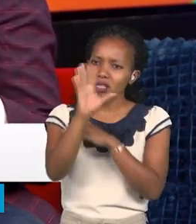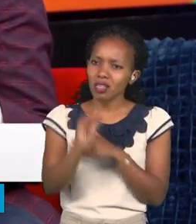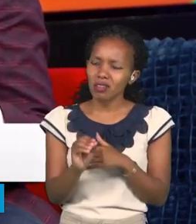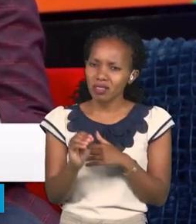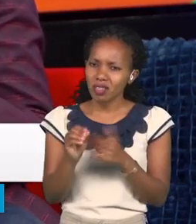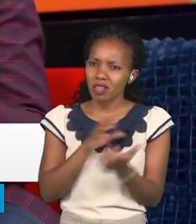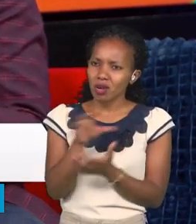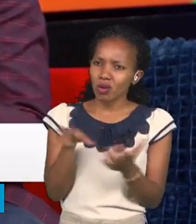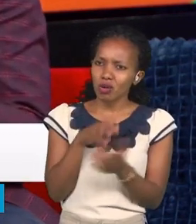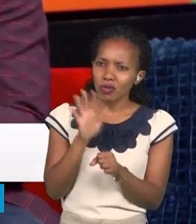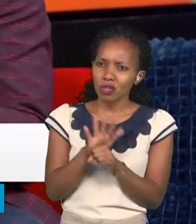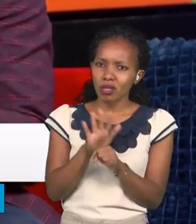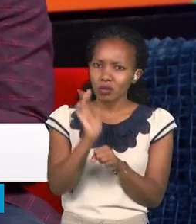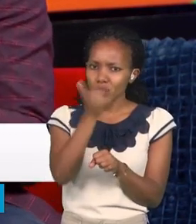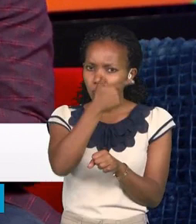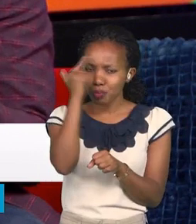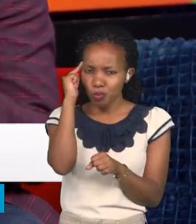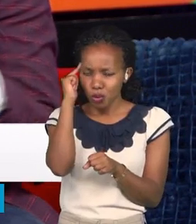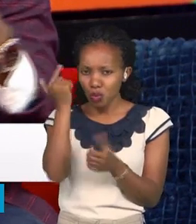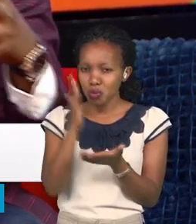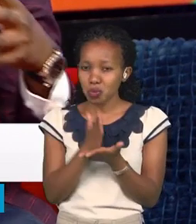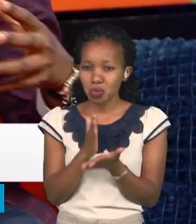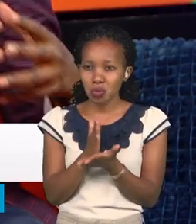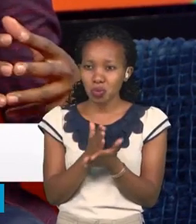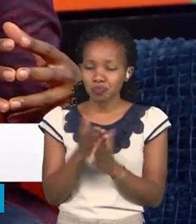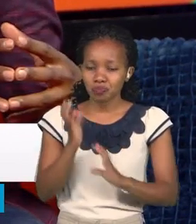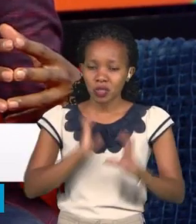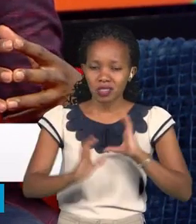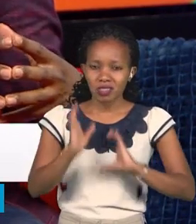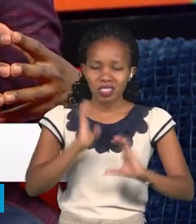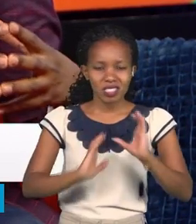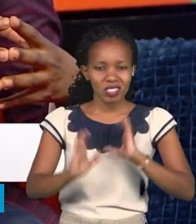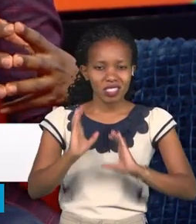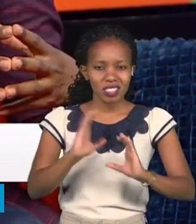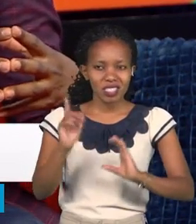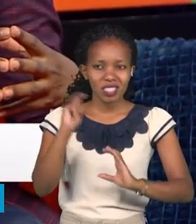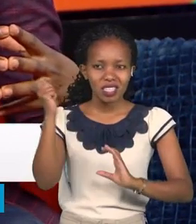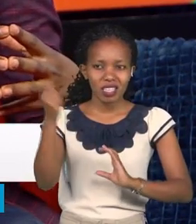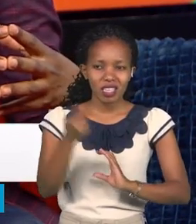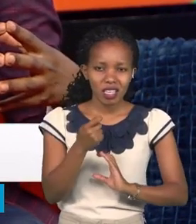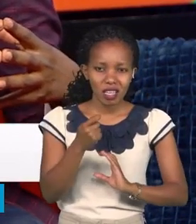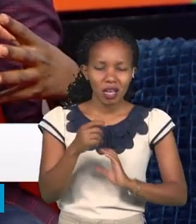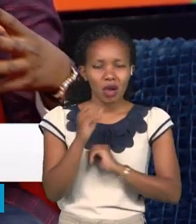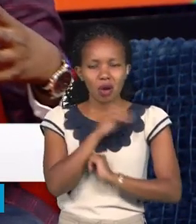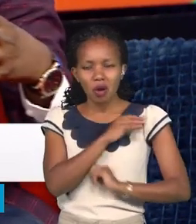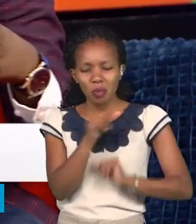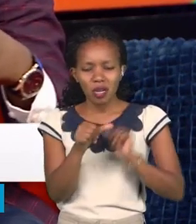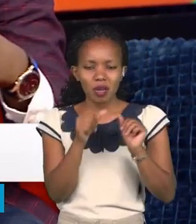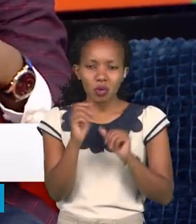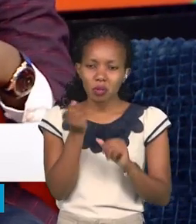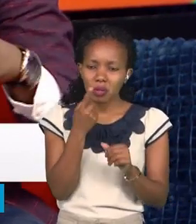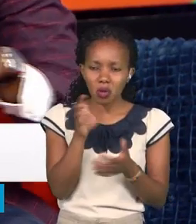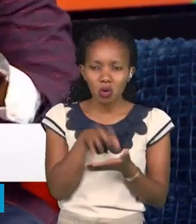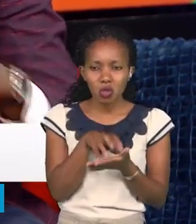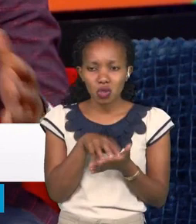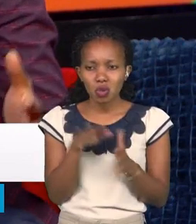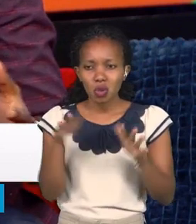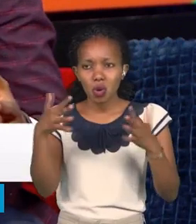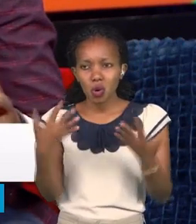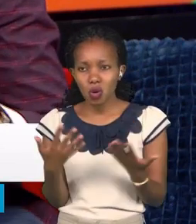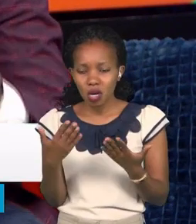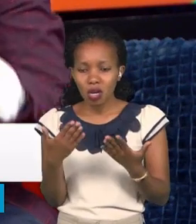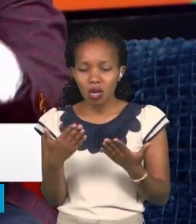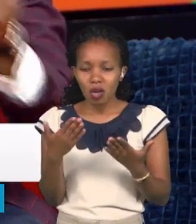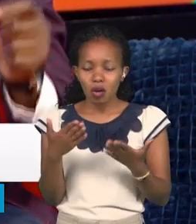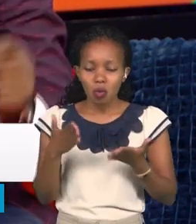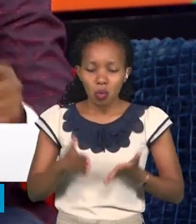of confusing because as much as its citizens are crying foul over medical conditions or medical maybe platforms in the